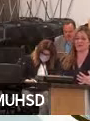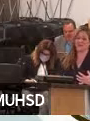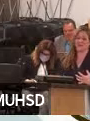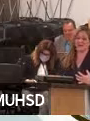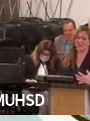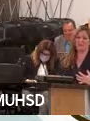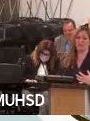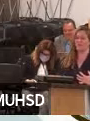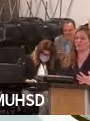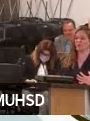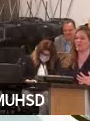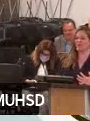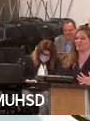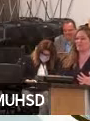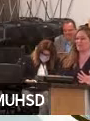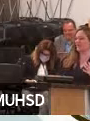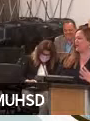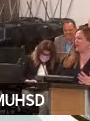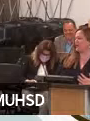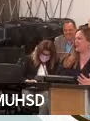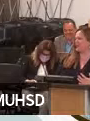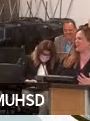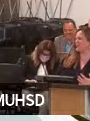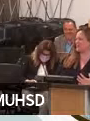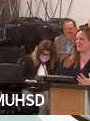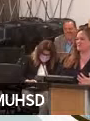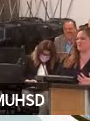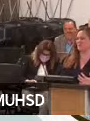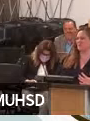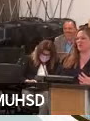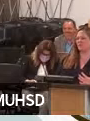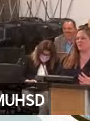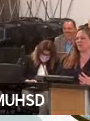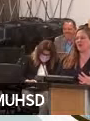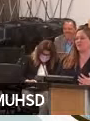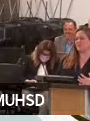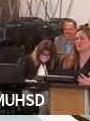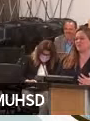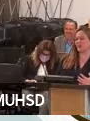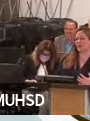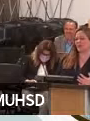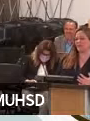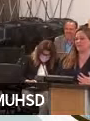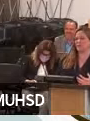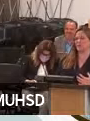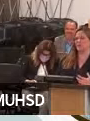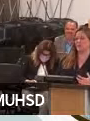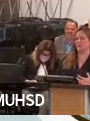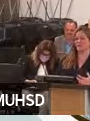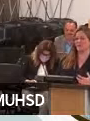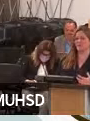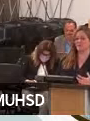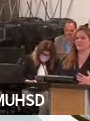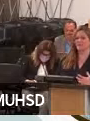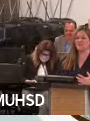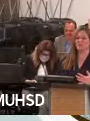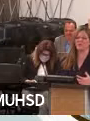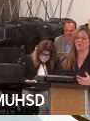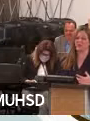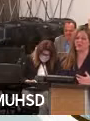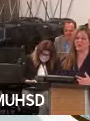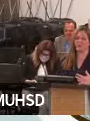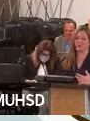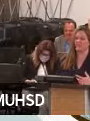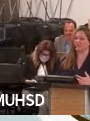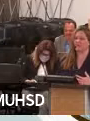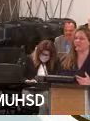be here. I'm going to do my best to channel their energy and their enthusiasm for the work. I also want to recognize that Marlo Bagsick was